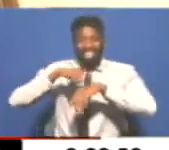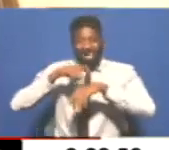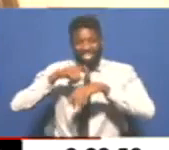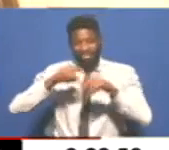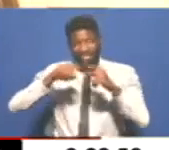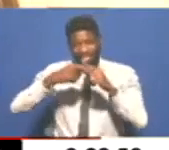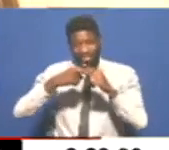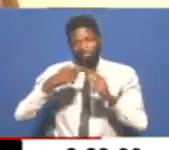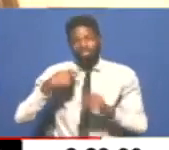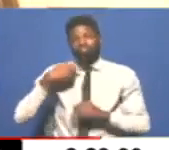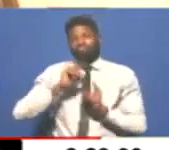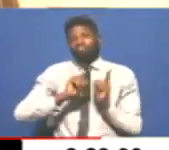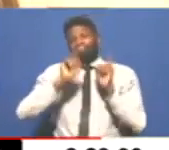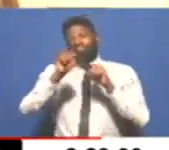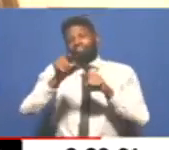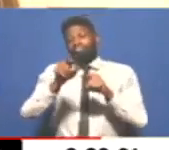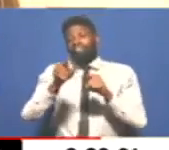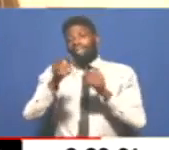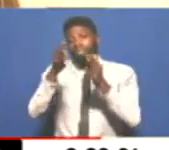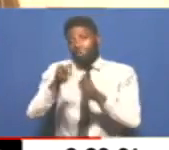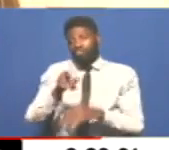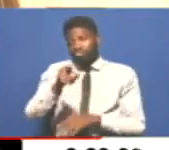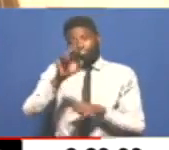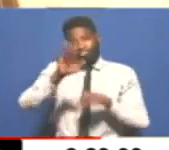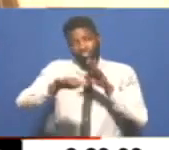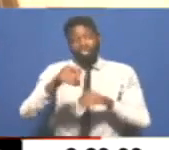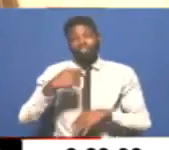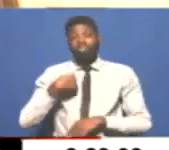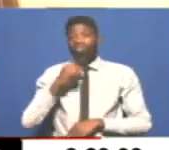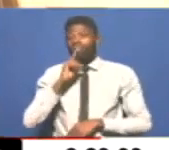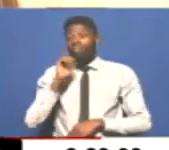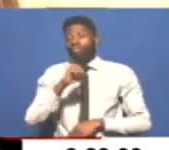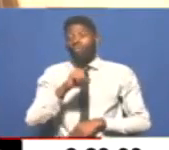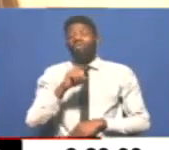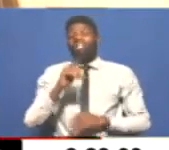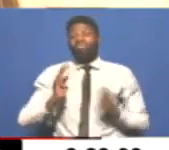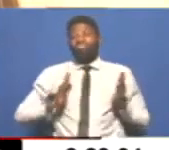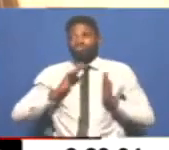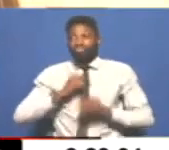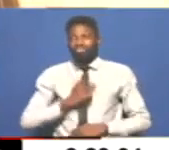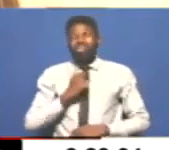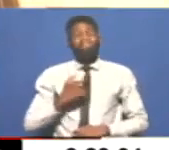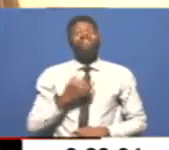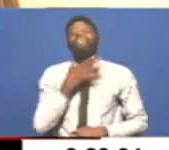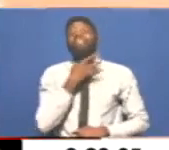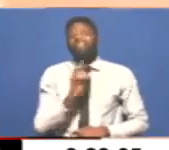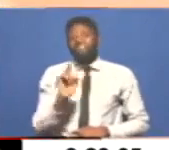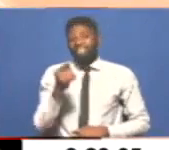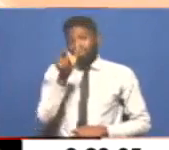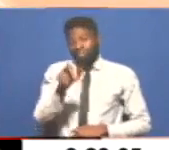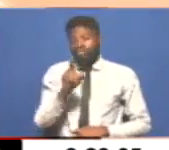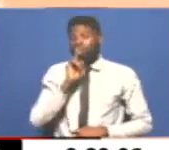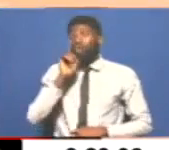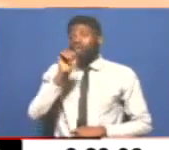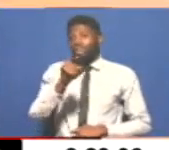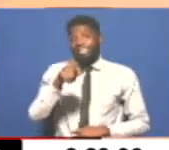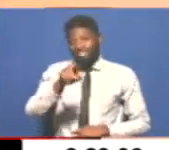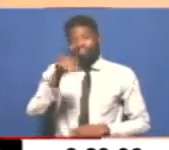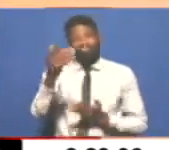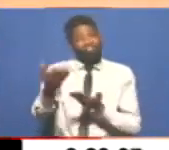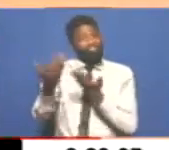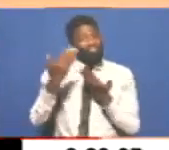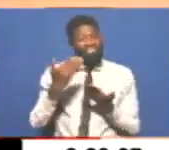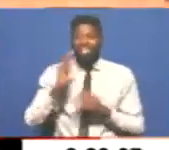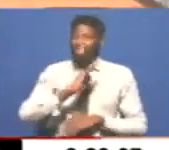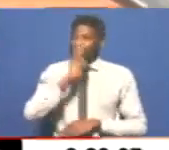tailor, ordered a suit because I like suits a lot. So the first tailor that I ordered a suit from never delivered. So I